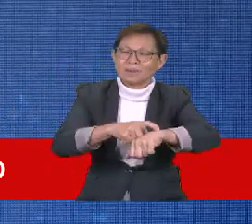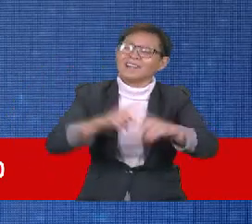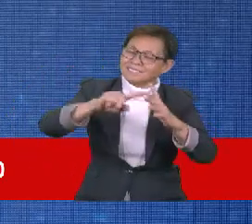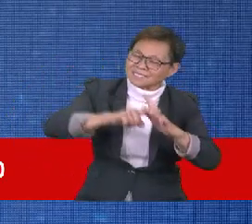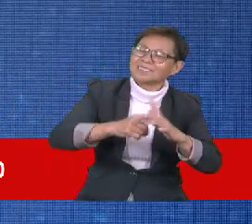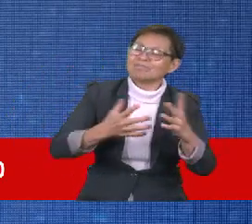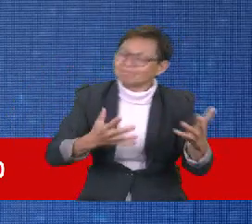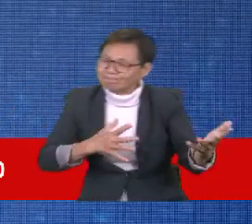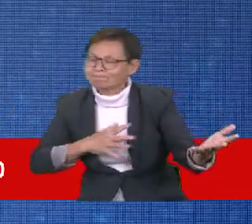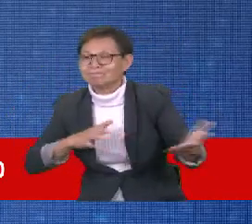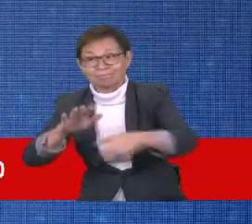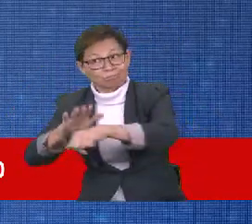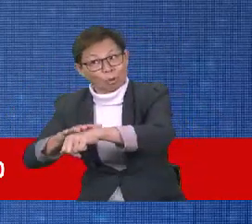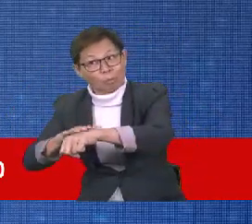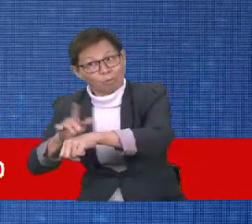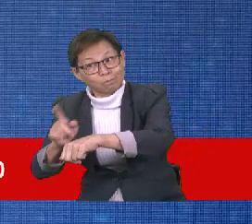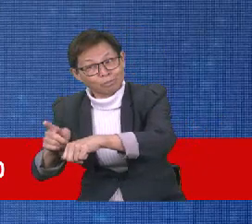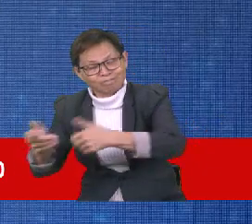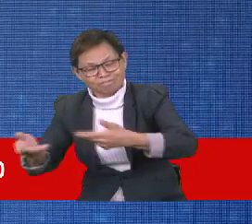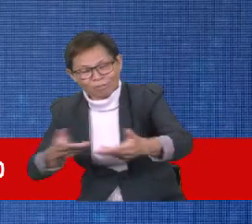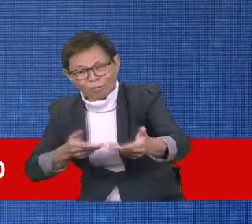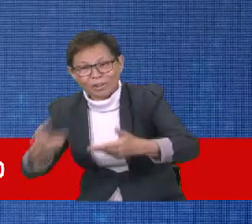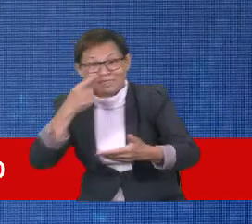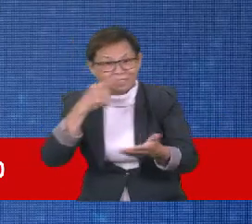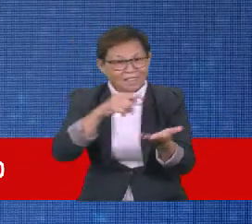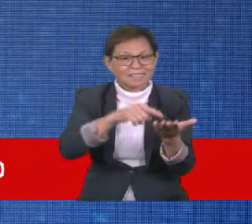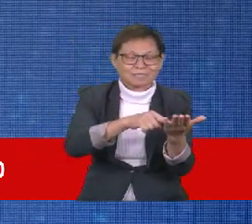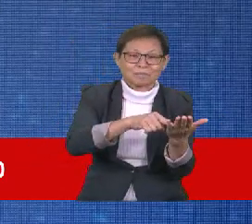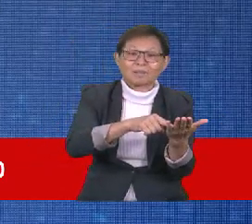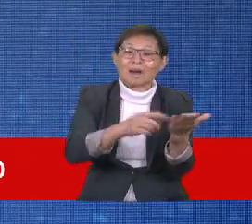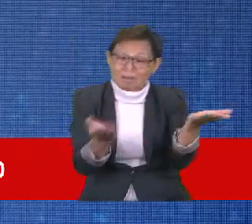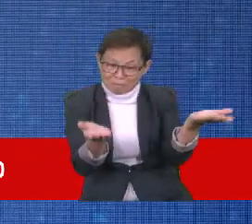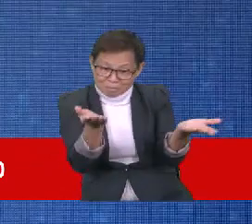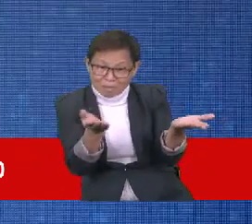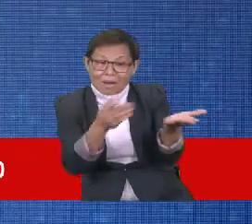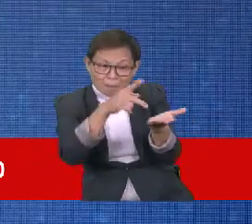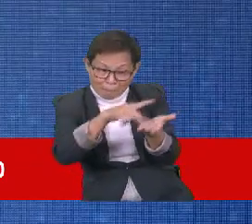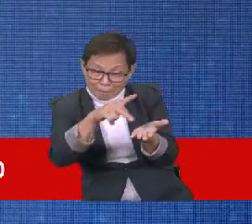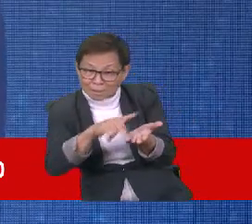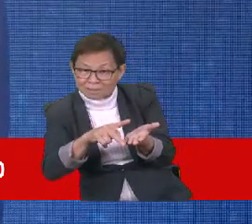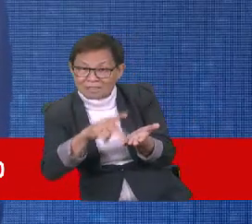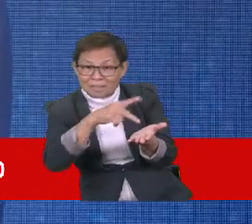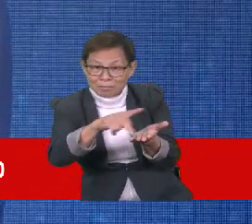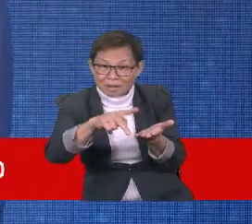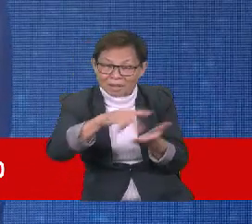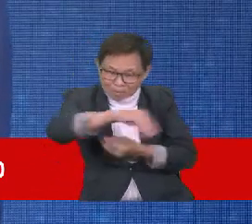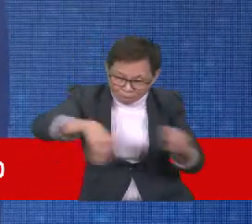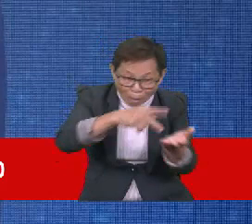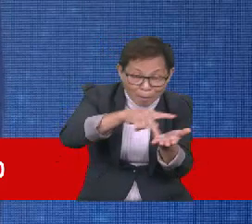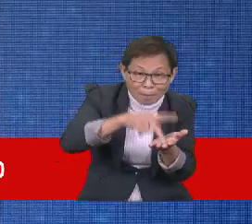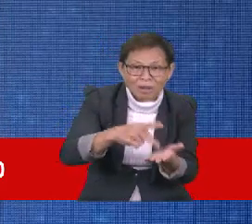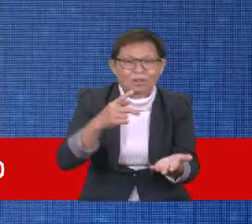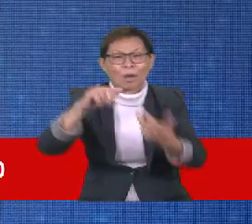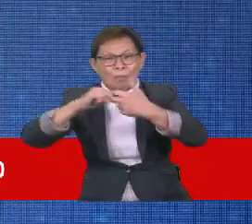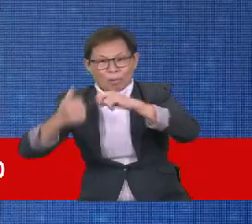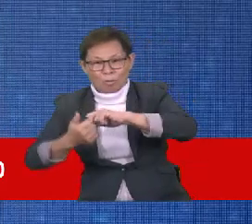politely cautioning each other when we look at the balance of payments. We look of, for example, the issue of